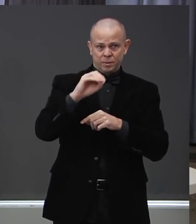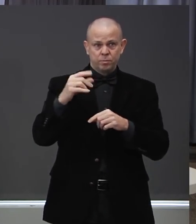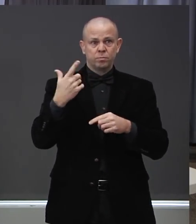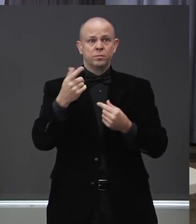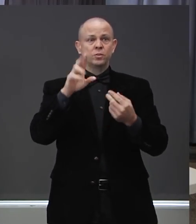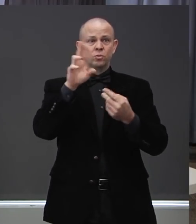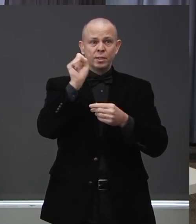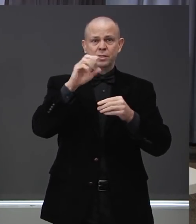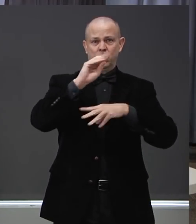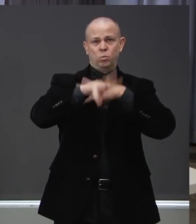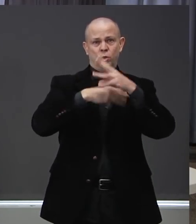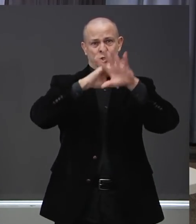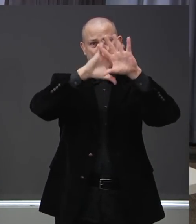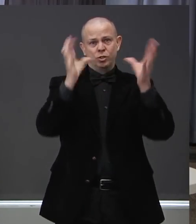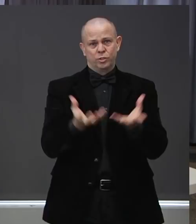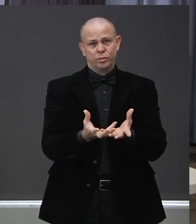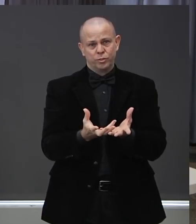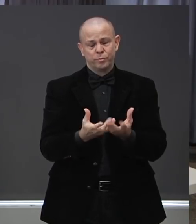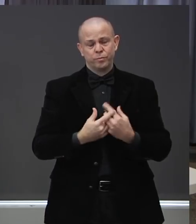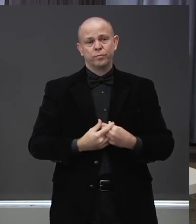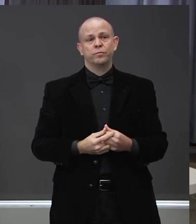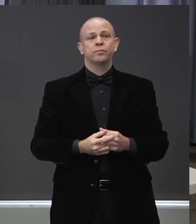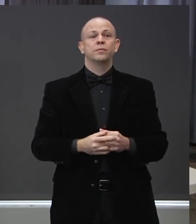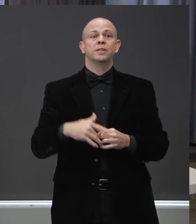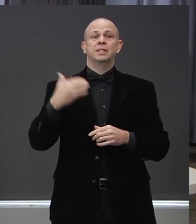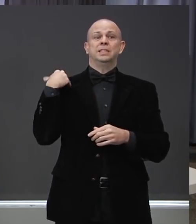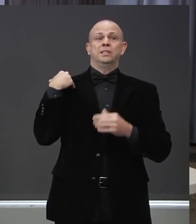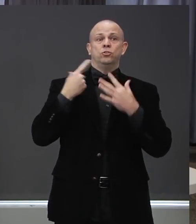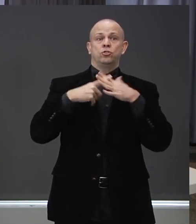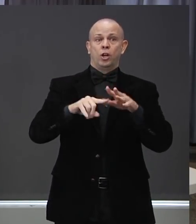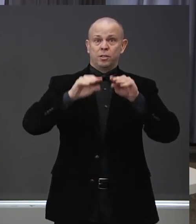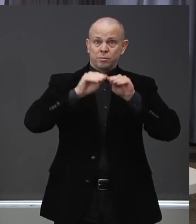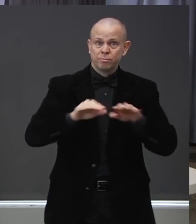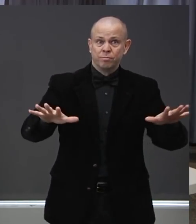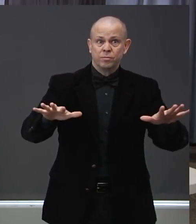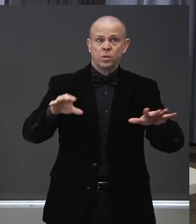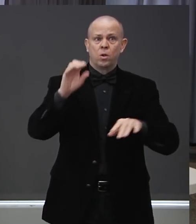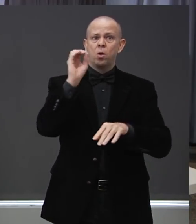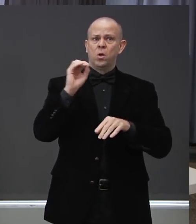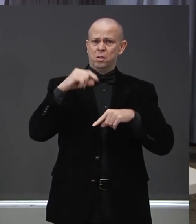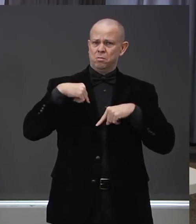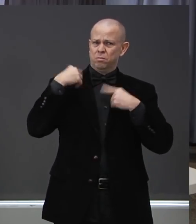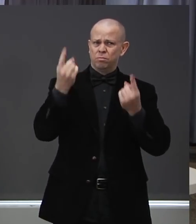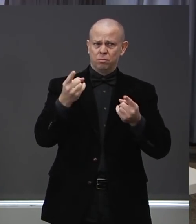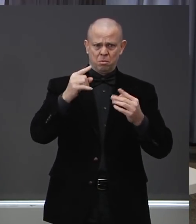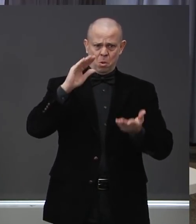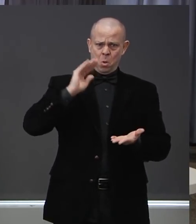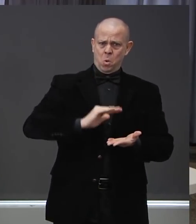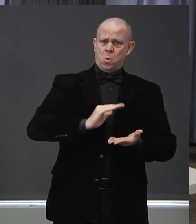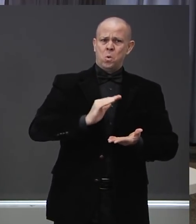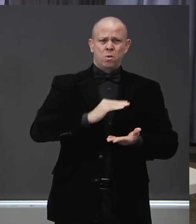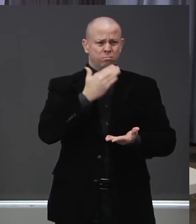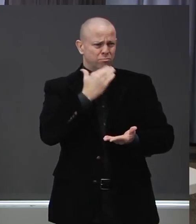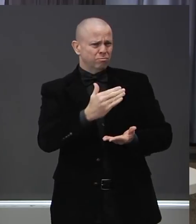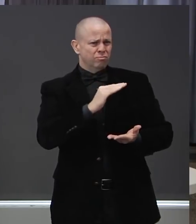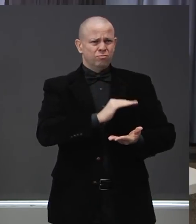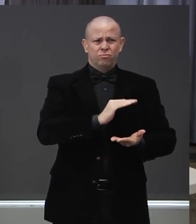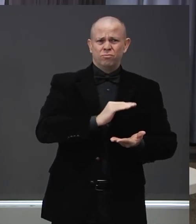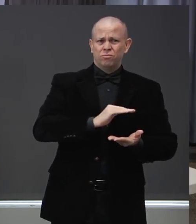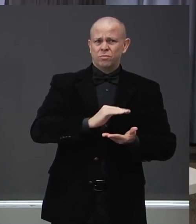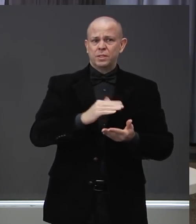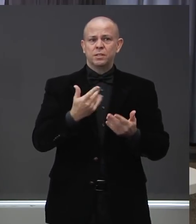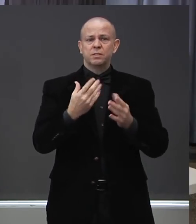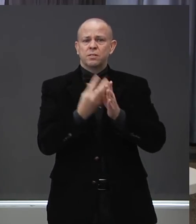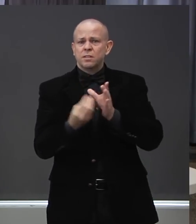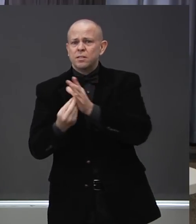world. Since that start of the pandemic, Oregon has had among the lowest rates of COVID-19 infection and mortality in the nation, and